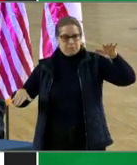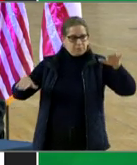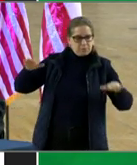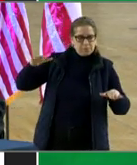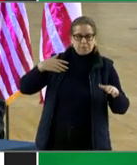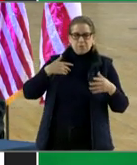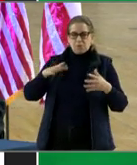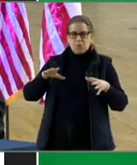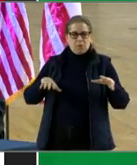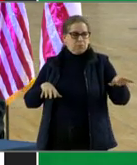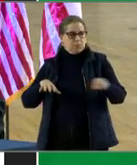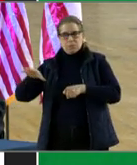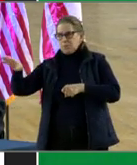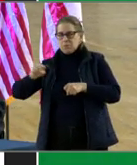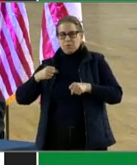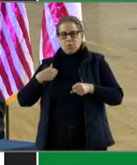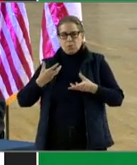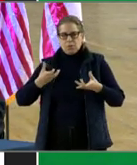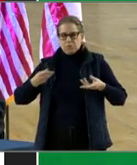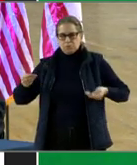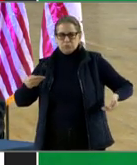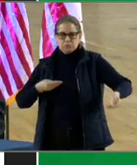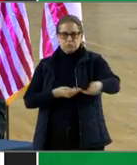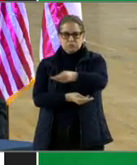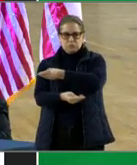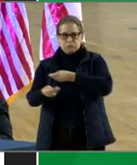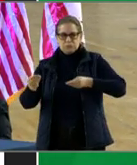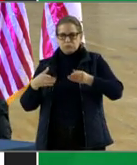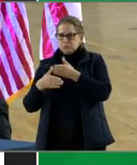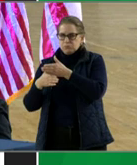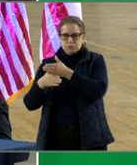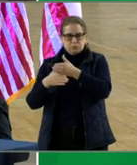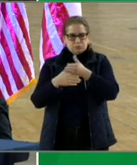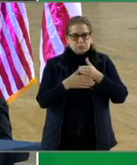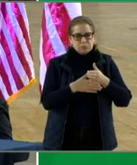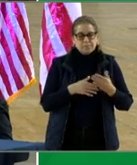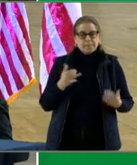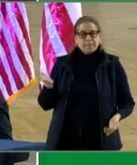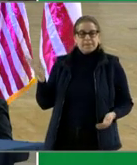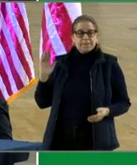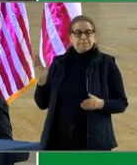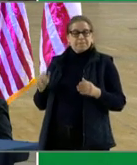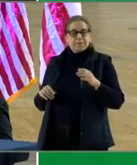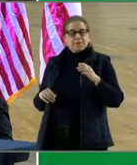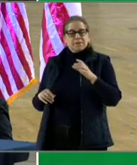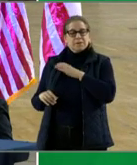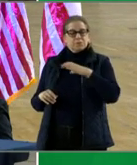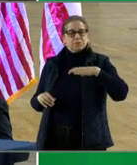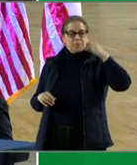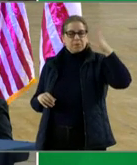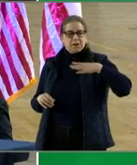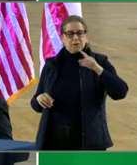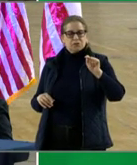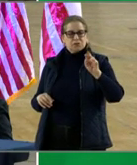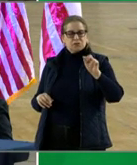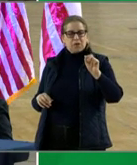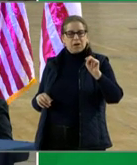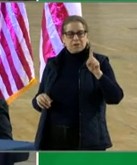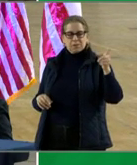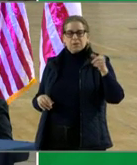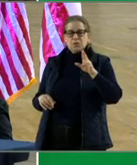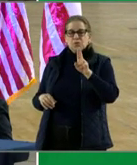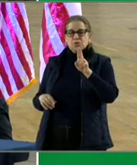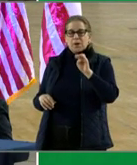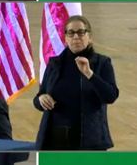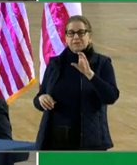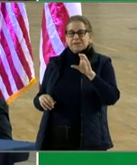Thank you. Councilmember Trayon White also asked regarding UMC, how many beds are allocated at UMC for COVID-19 patients, and